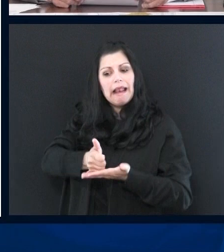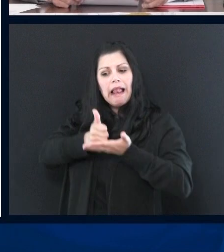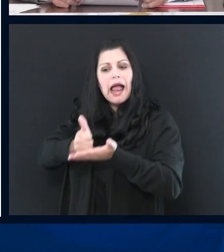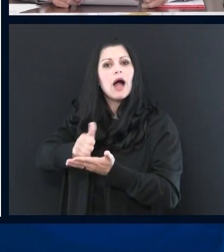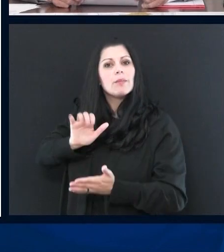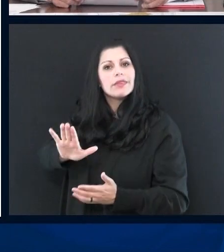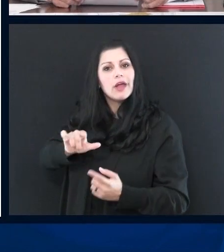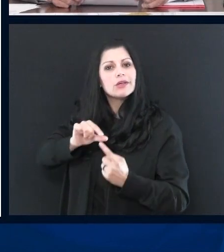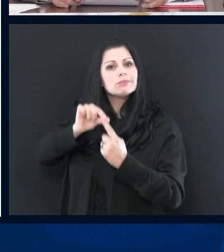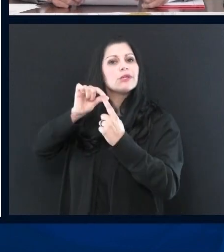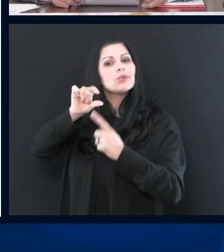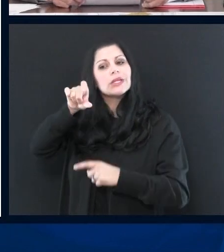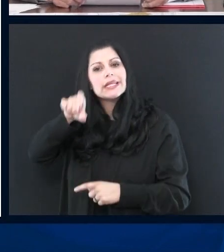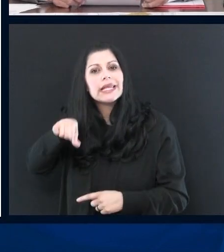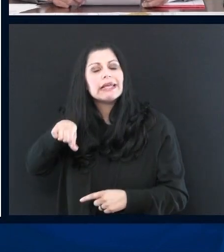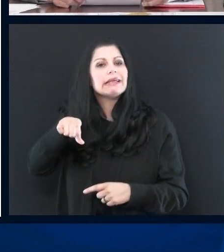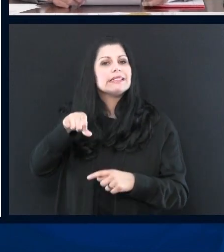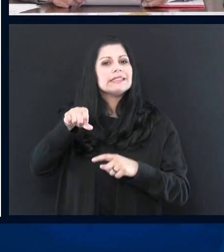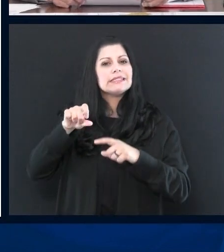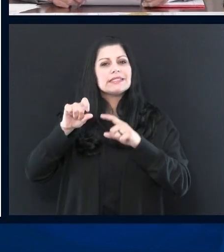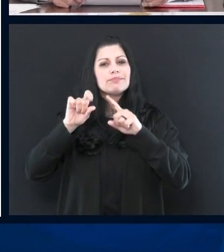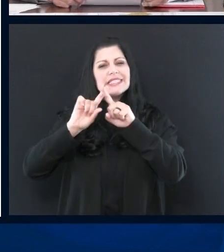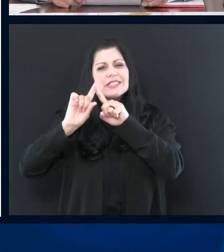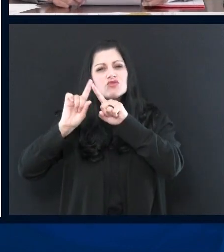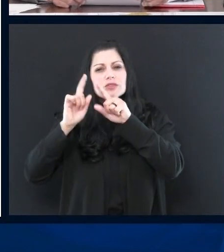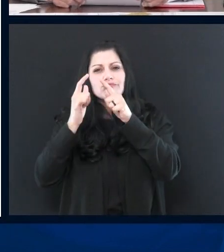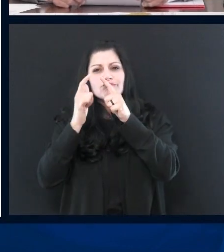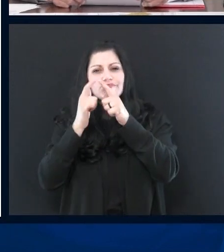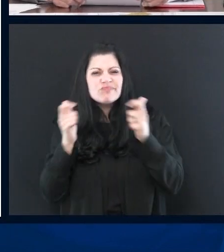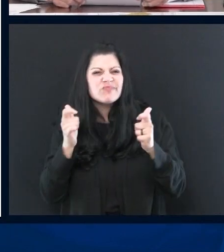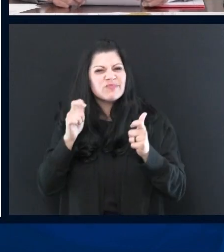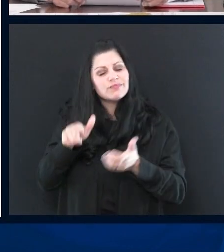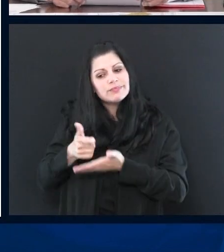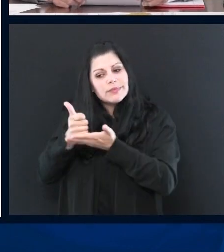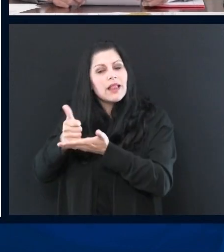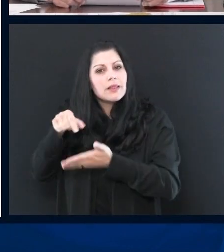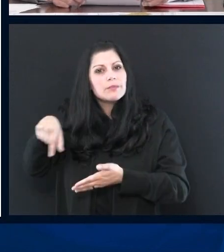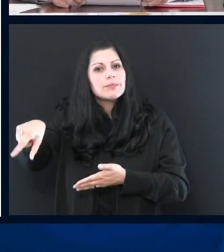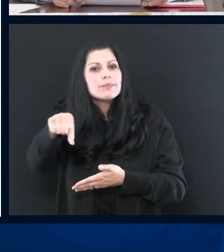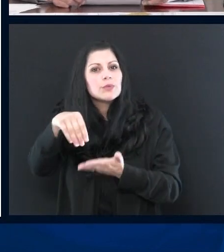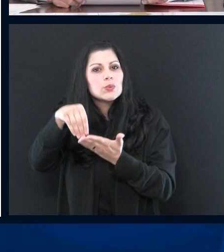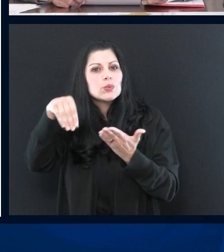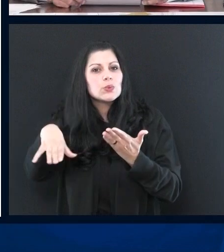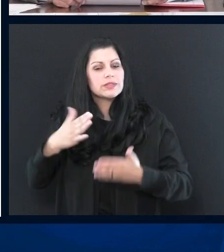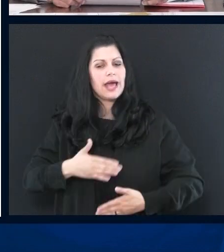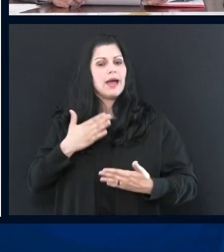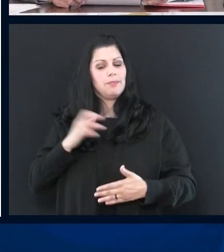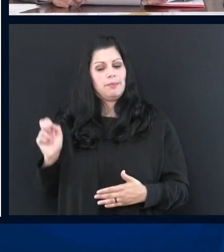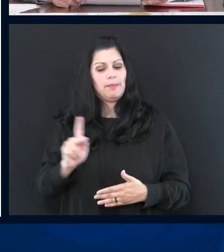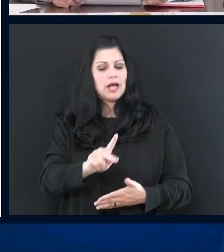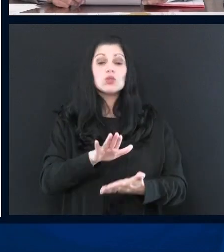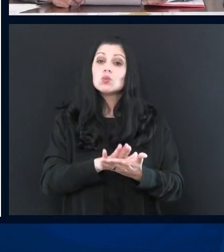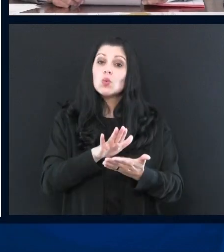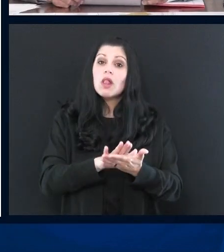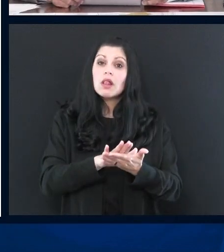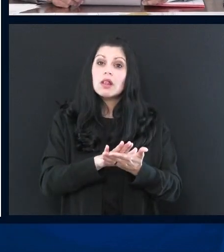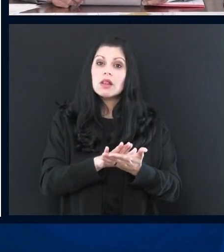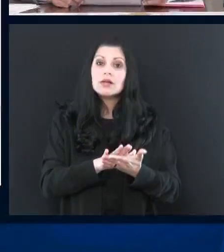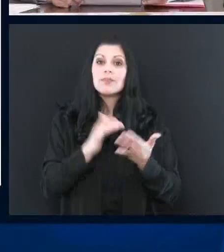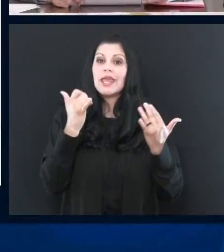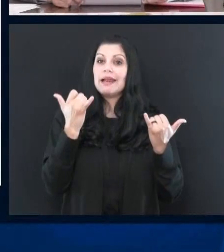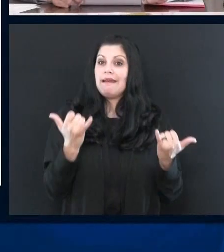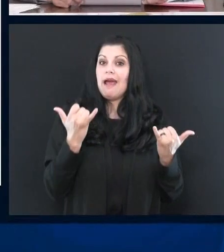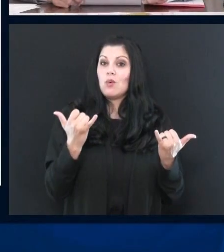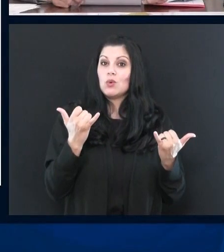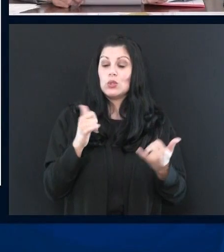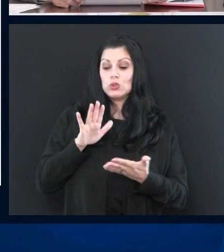on and on. So I'm really happy we're back in school, and that's good. We have currently 16